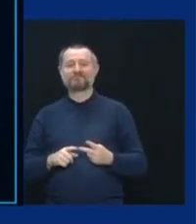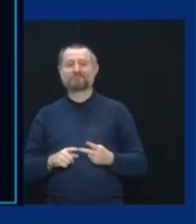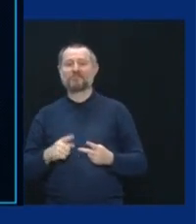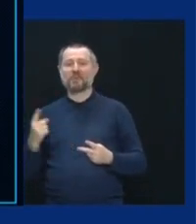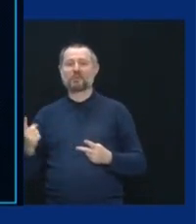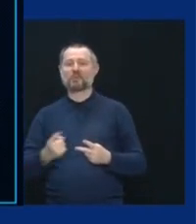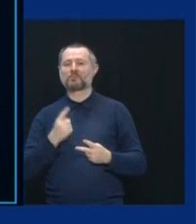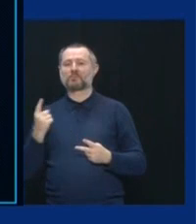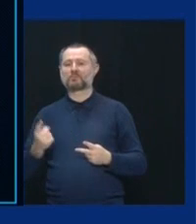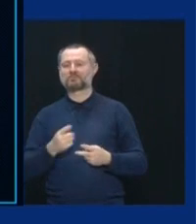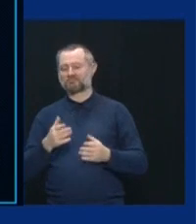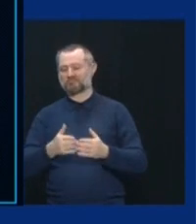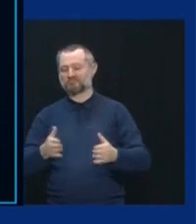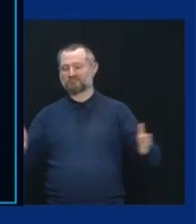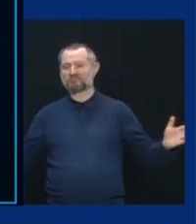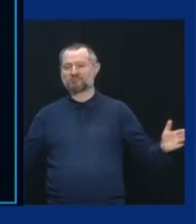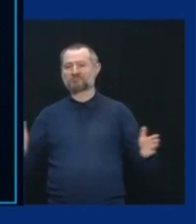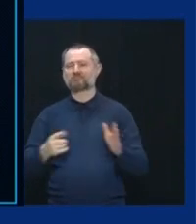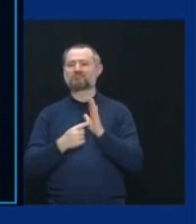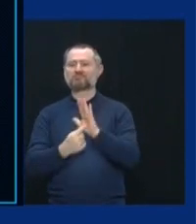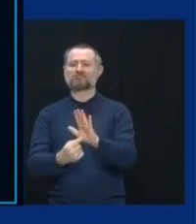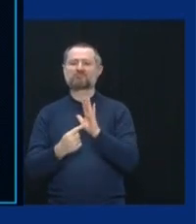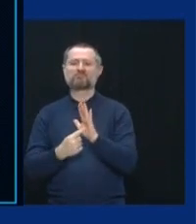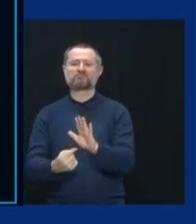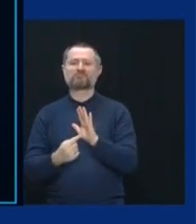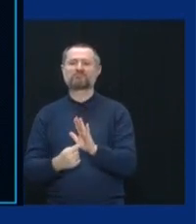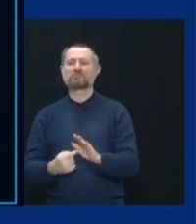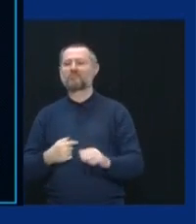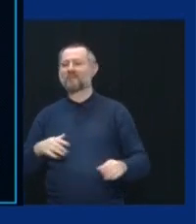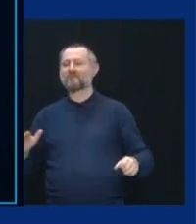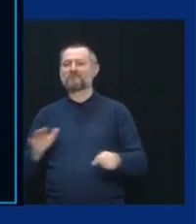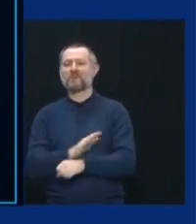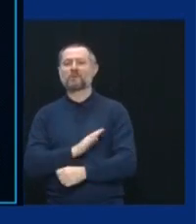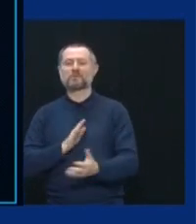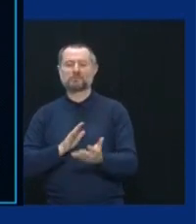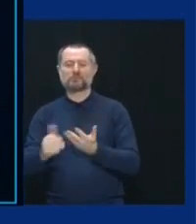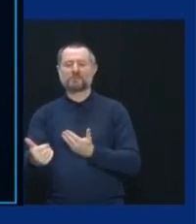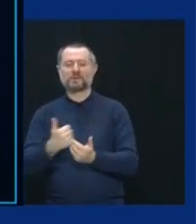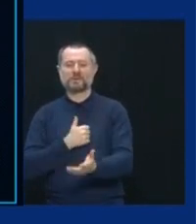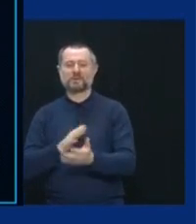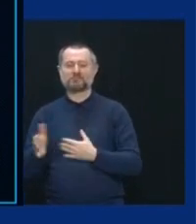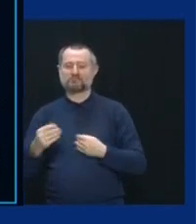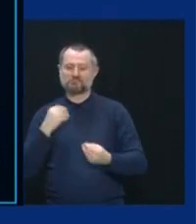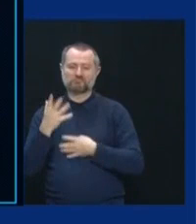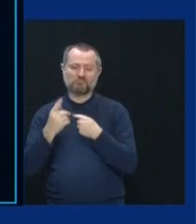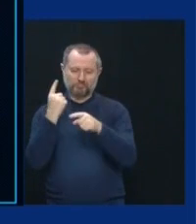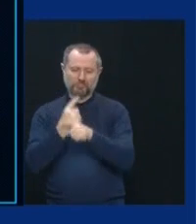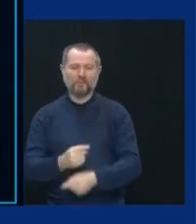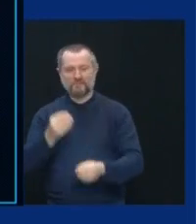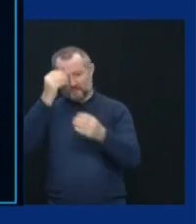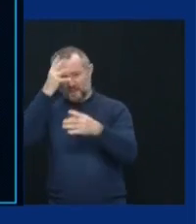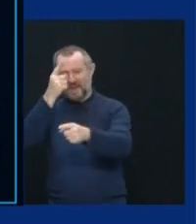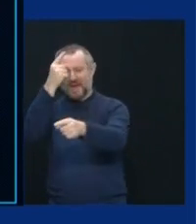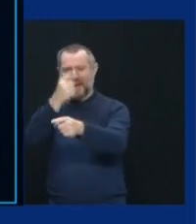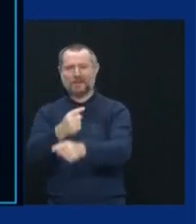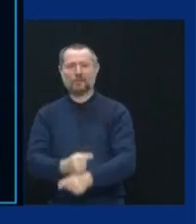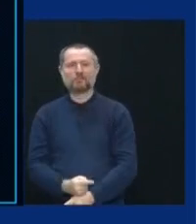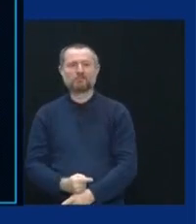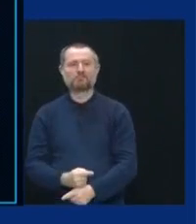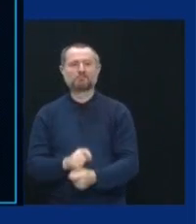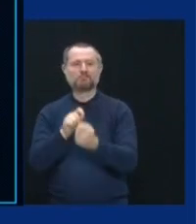fully, publicly, and accurately reported. The numbers were the numbers,